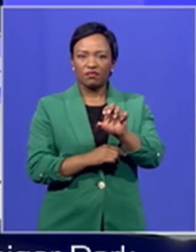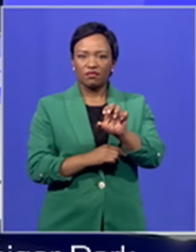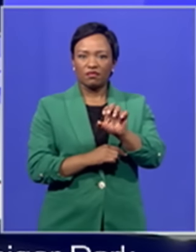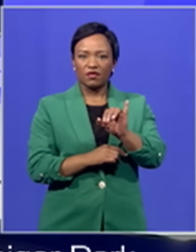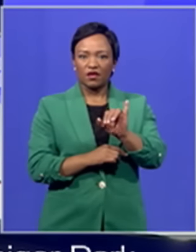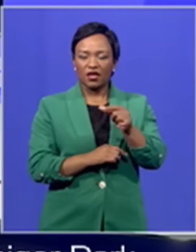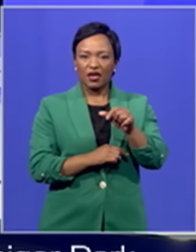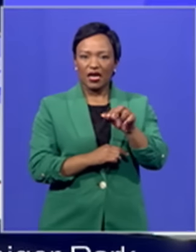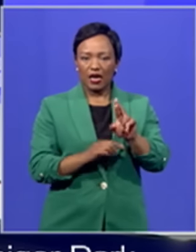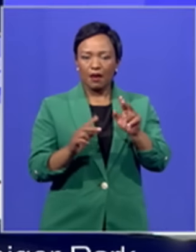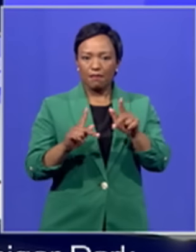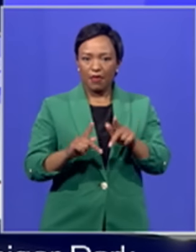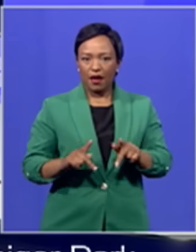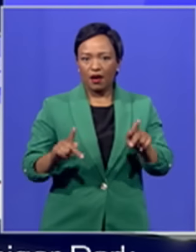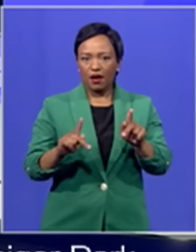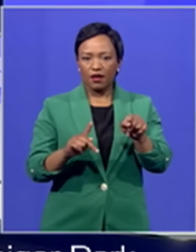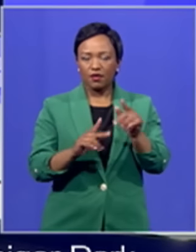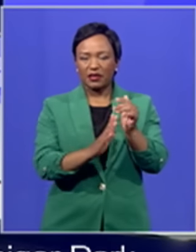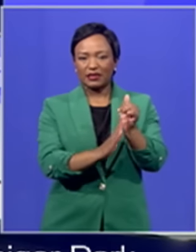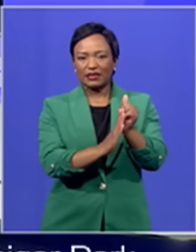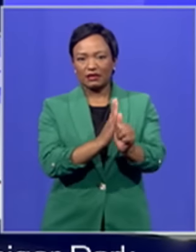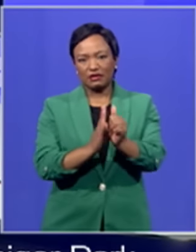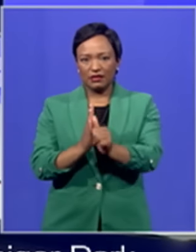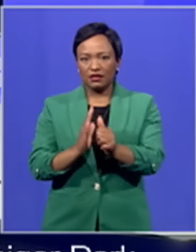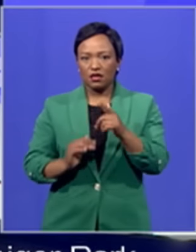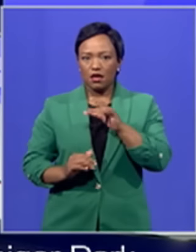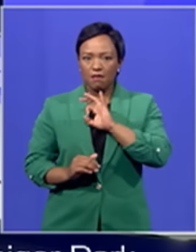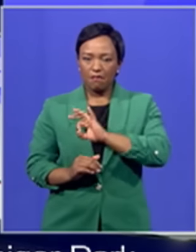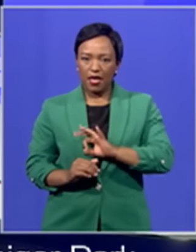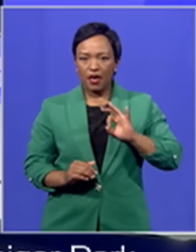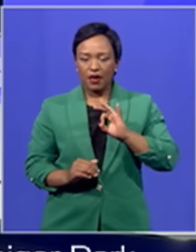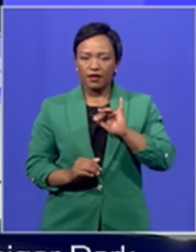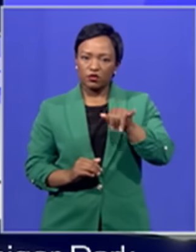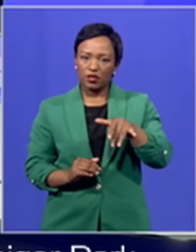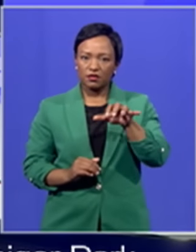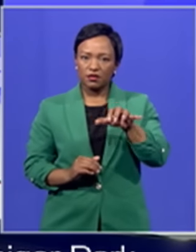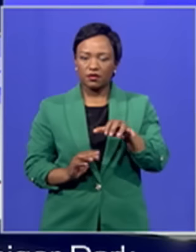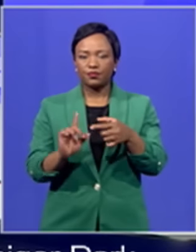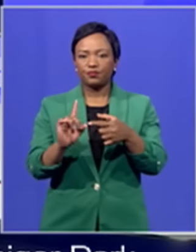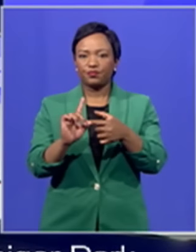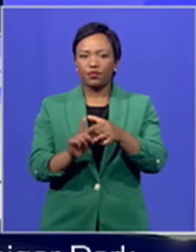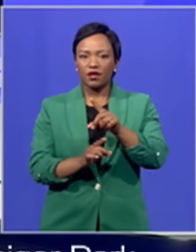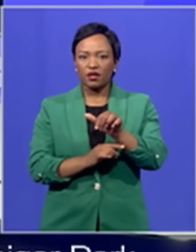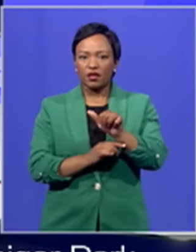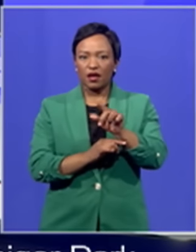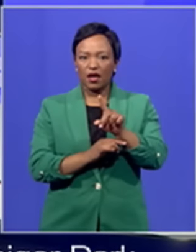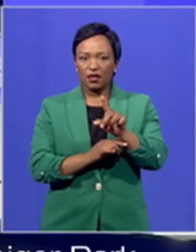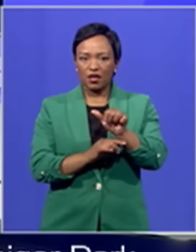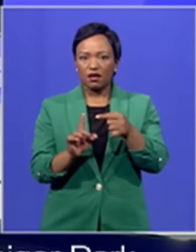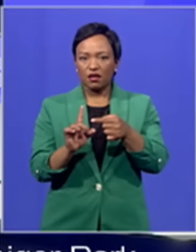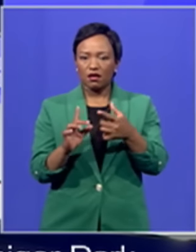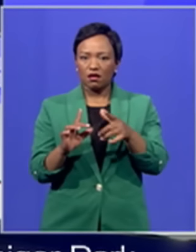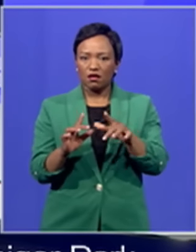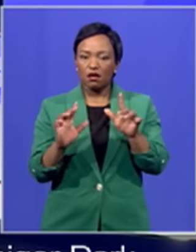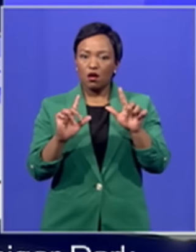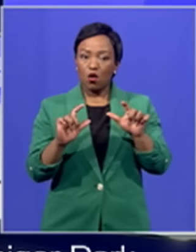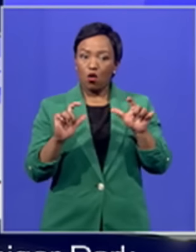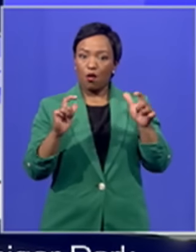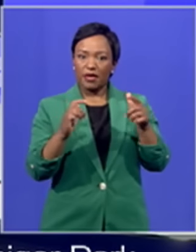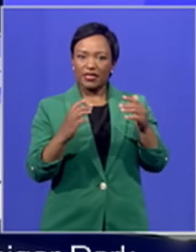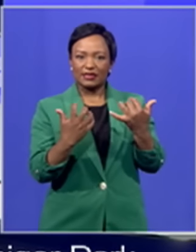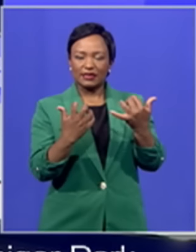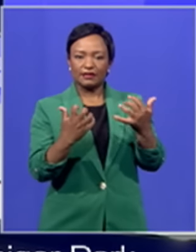go bolawa. Ka lehlakoreng le lengwe mera wa Johannesburg Tata Morero o re toropo kgolo e hlomile gape komiti ya go lwantšhana